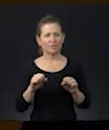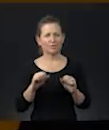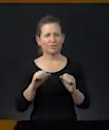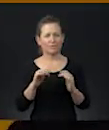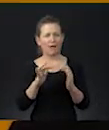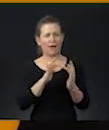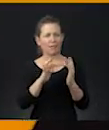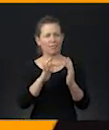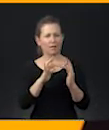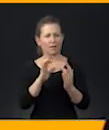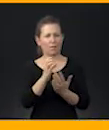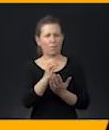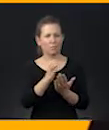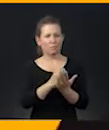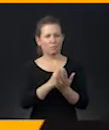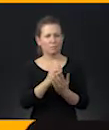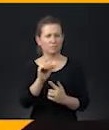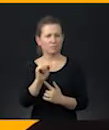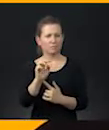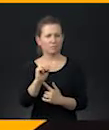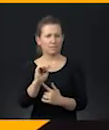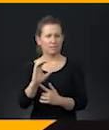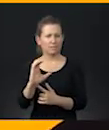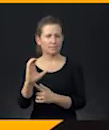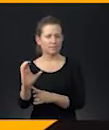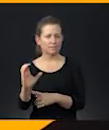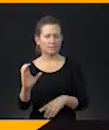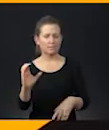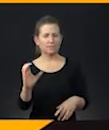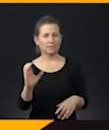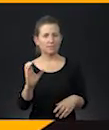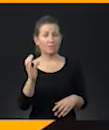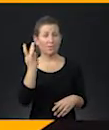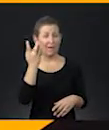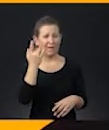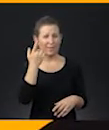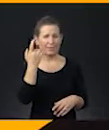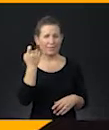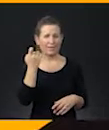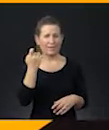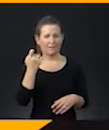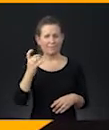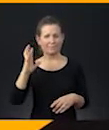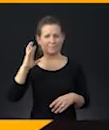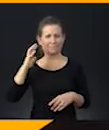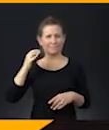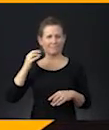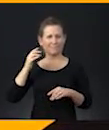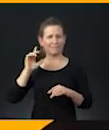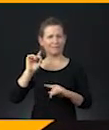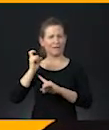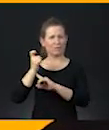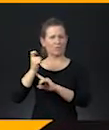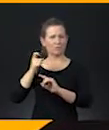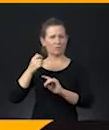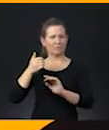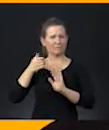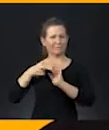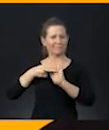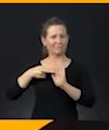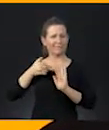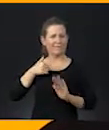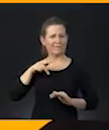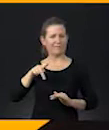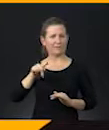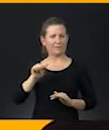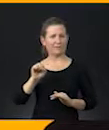I took online courses at TMCC, due to the fact I had been diagnosed with PTSD